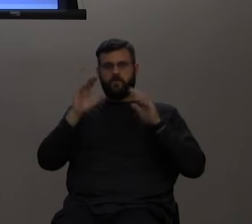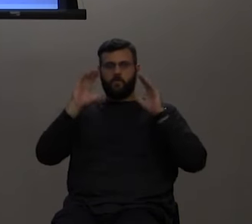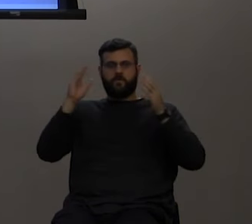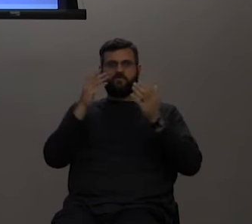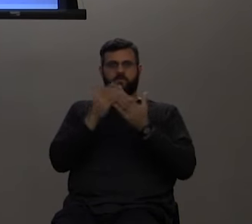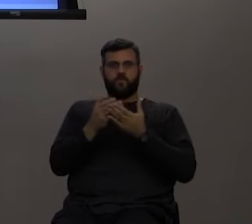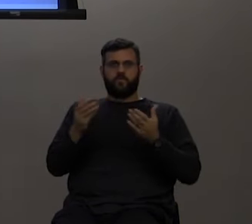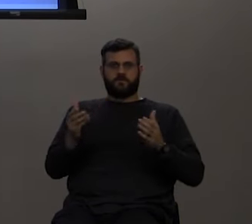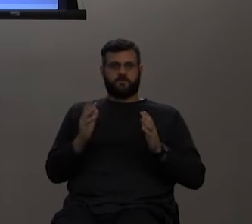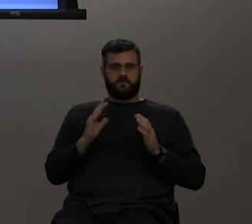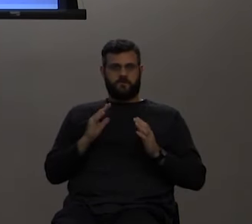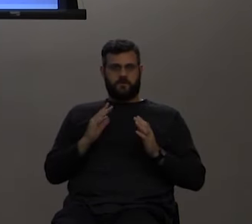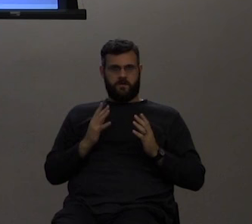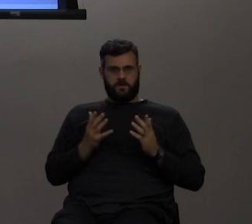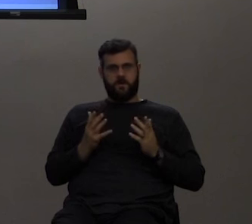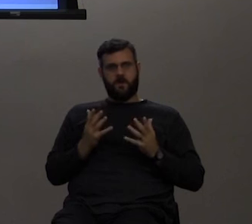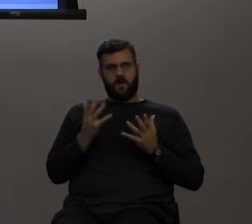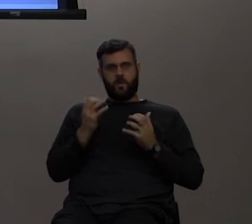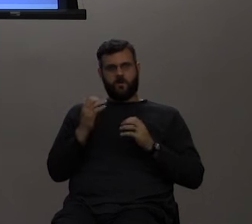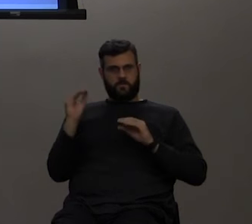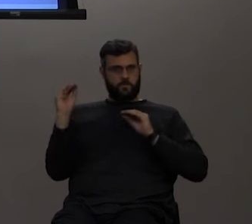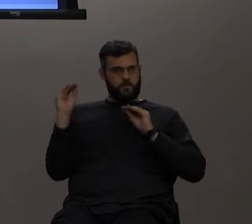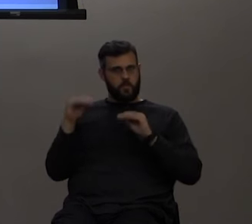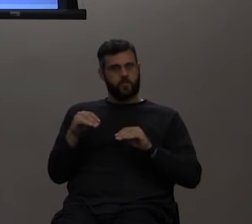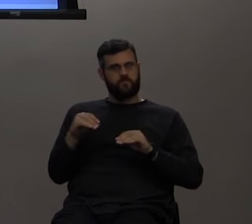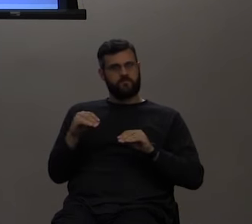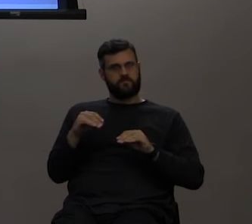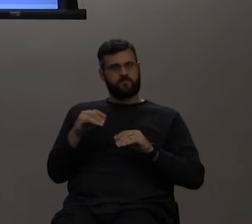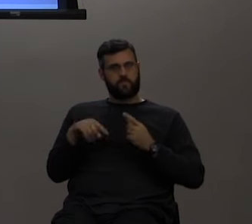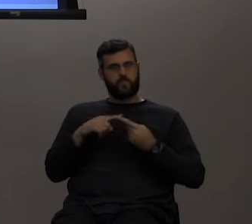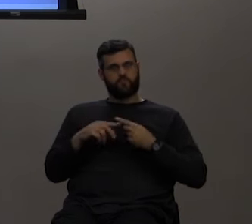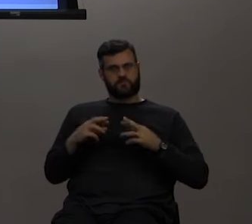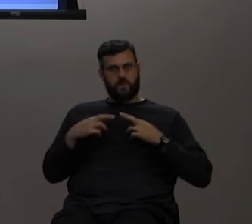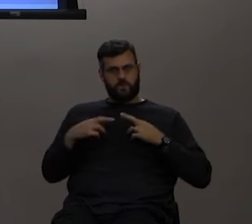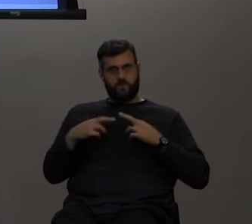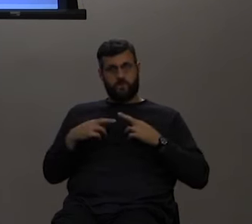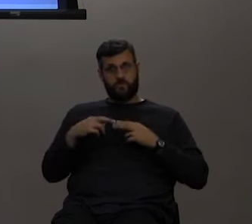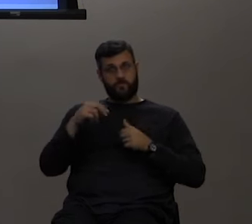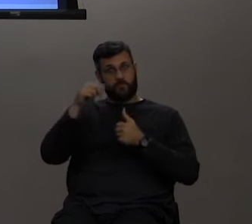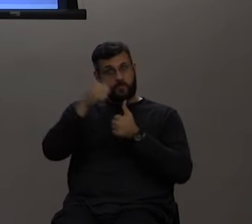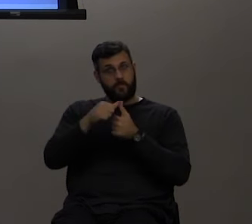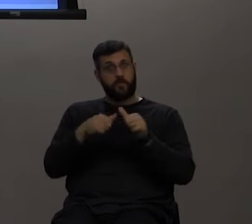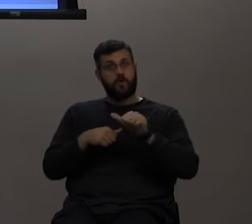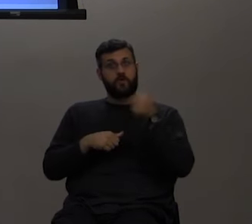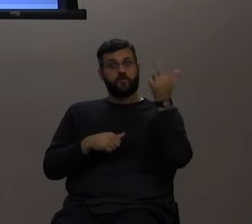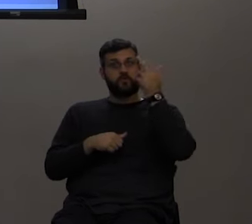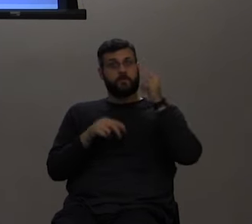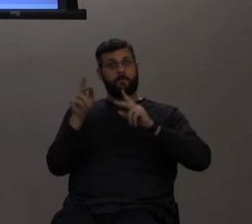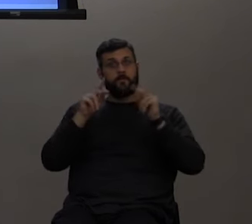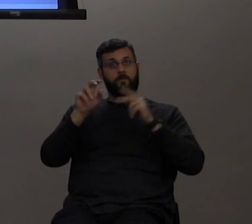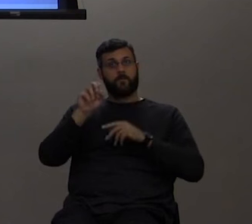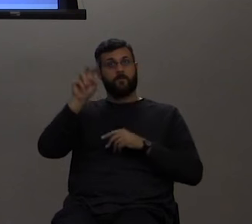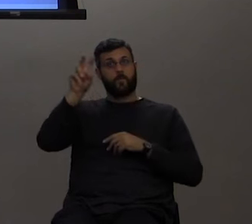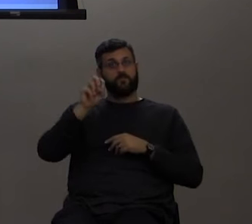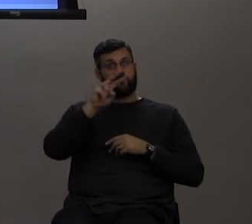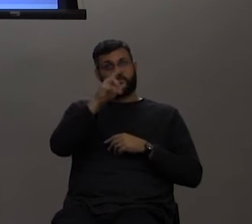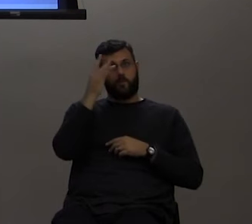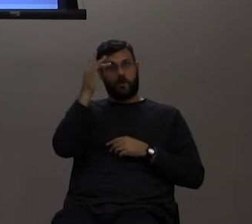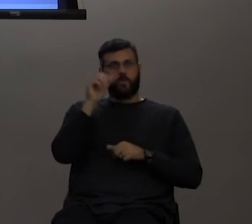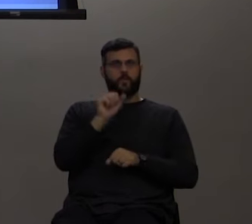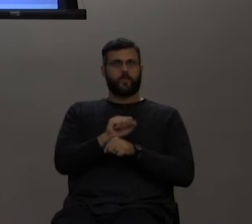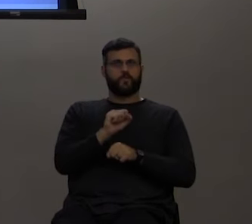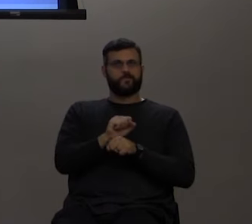things to make me want to be here as a retiree. But like I said, the other reason why people move somewhere is for